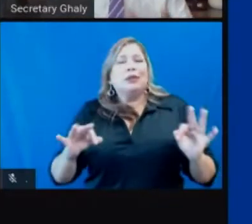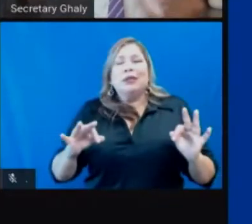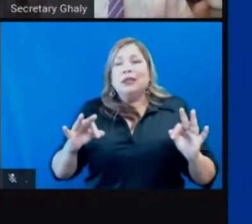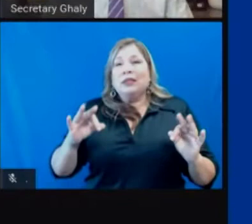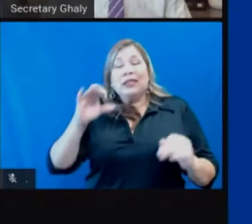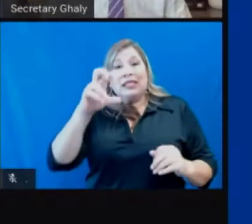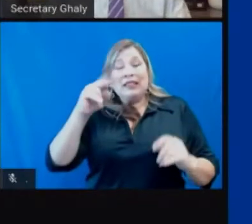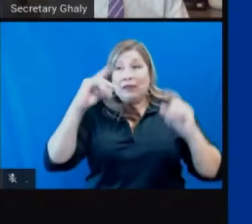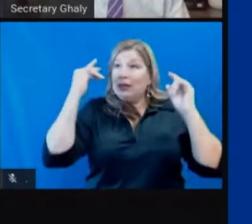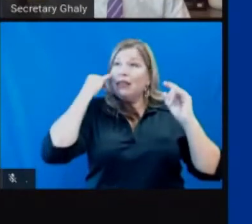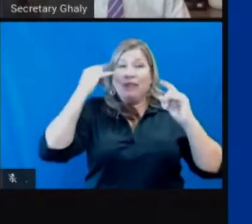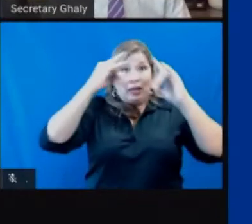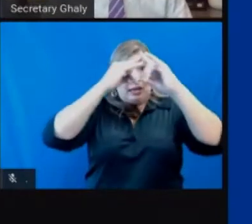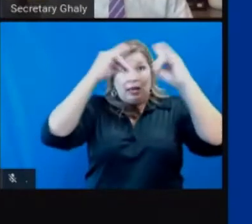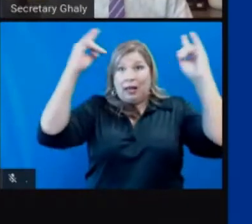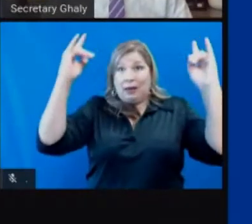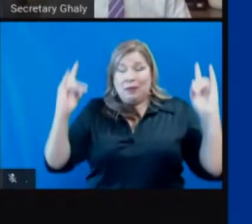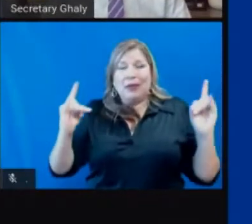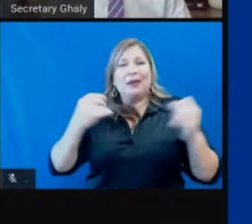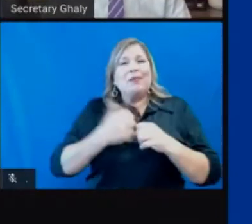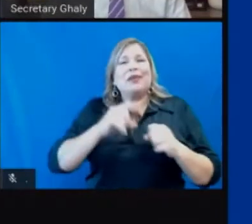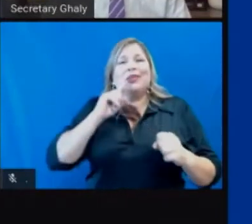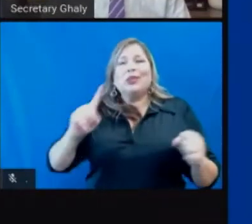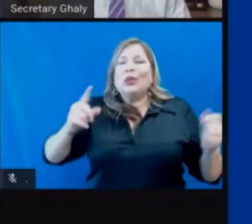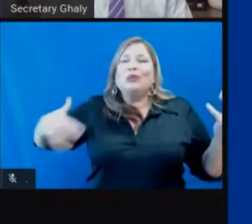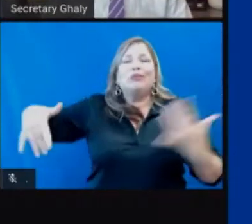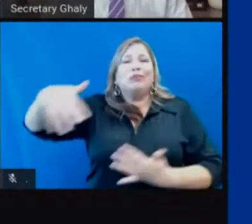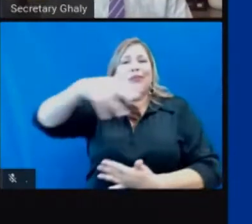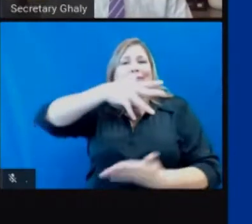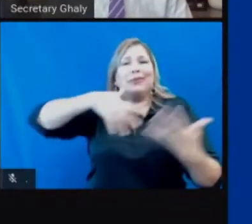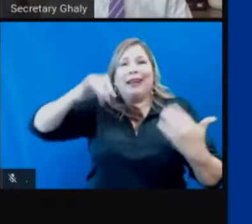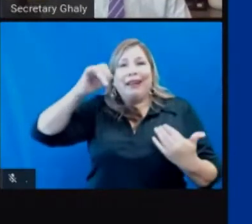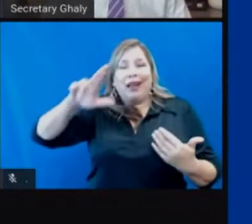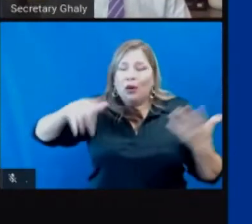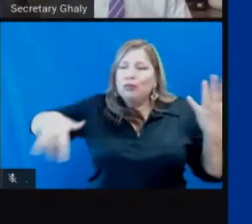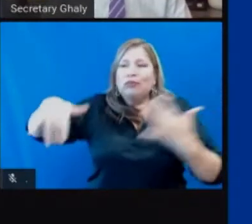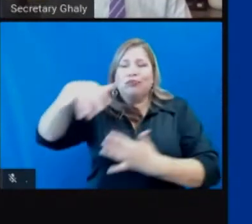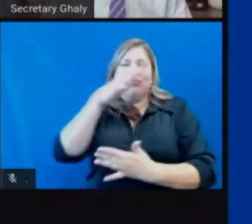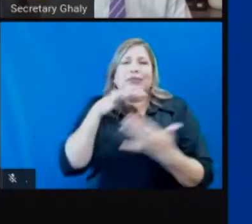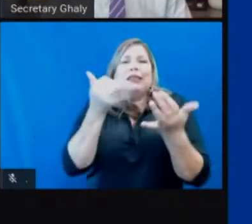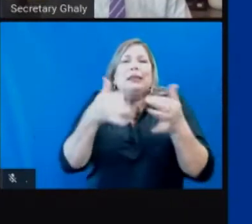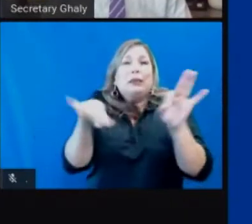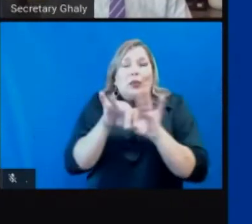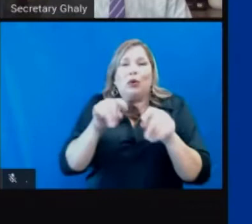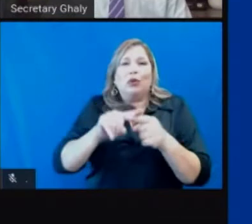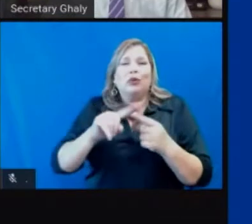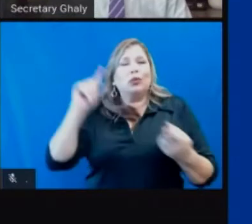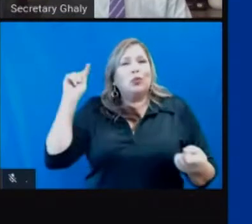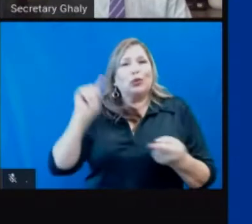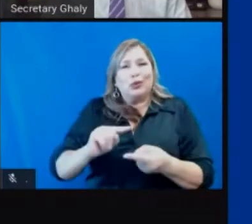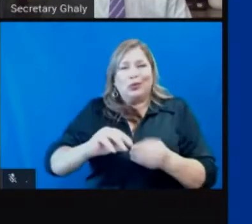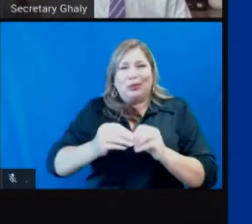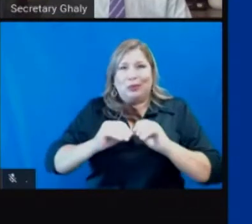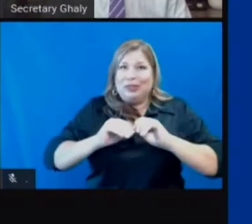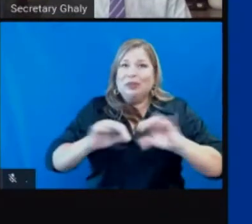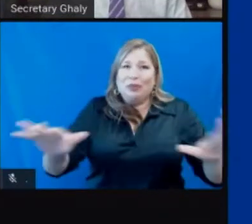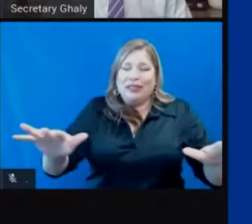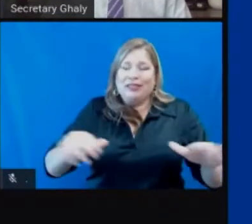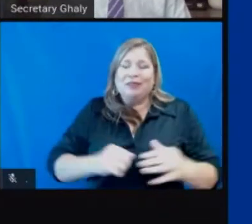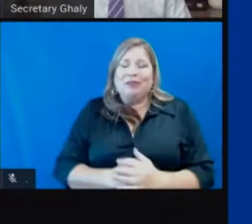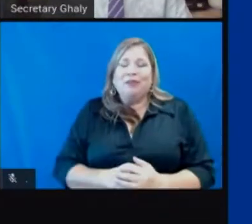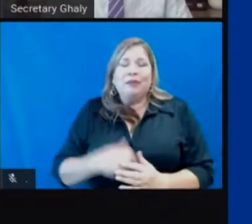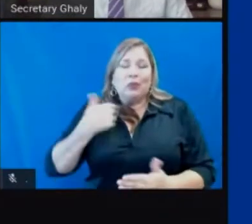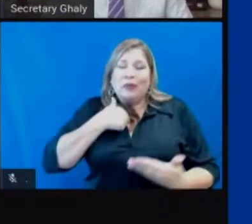outdoors, making sure that we have clear and easy ventilation is an important feature to reduce transmission. We've learned that